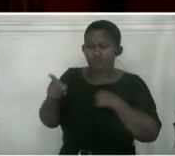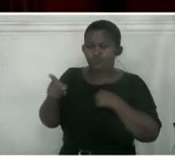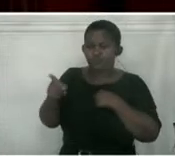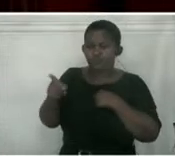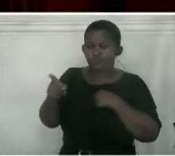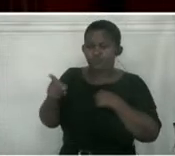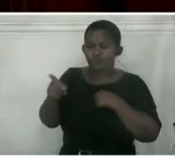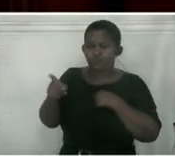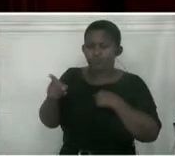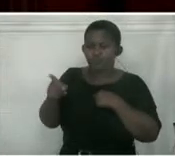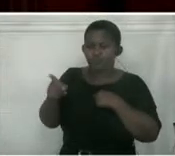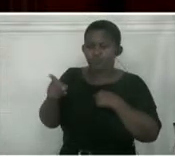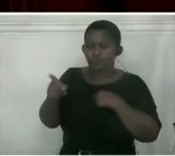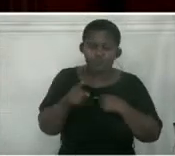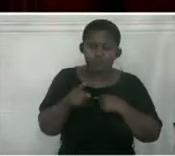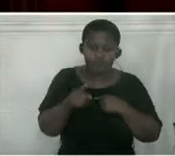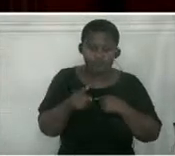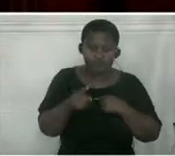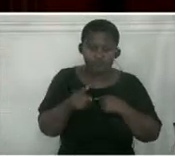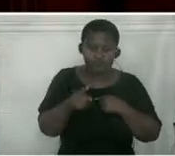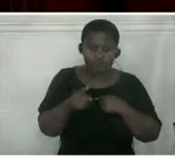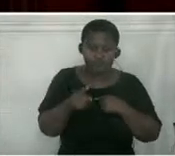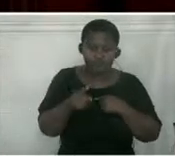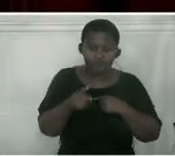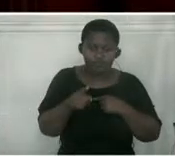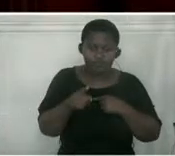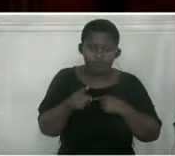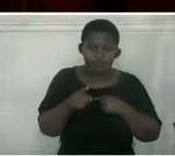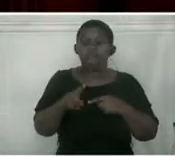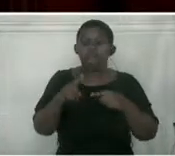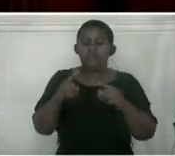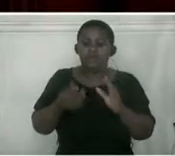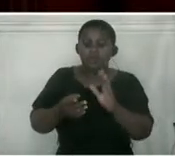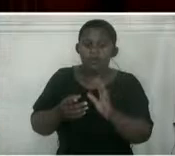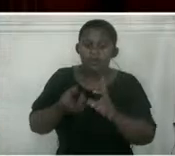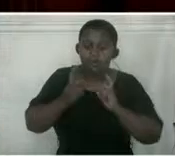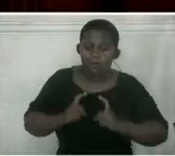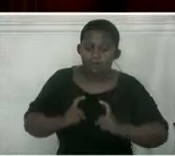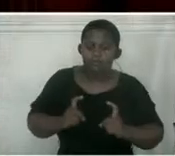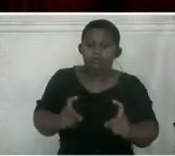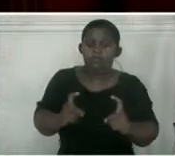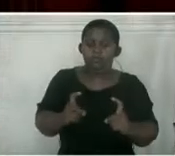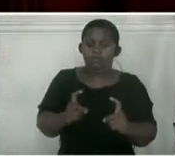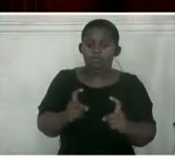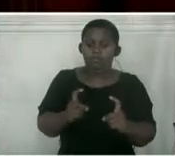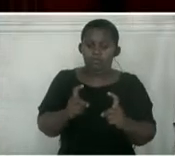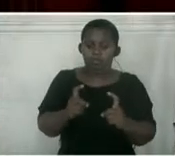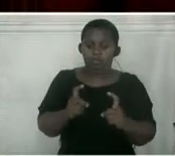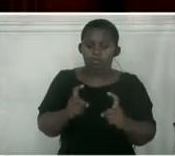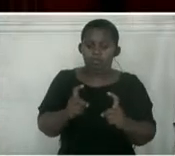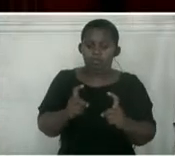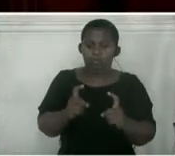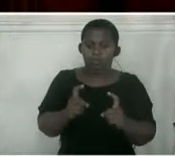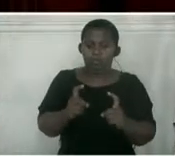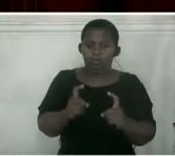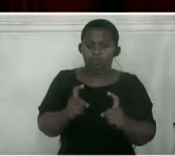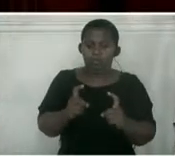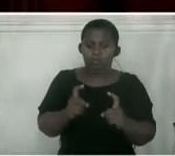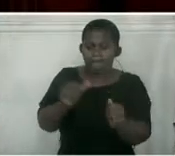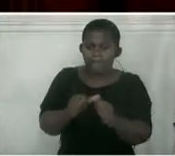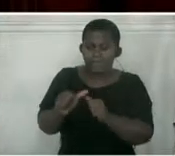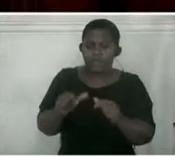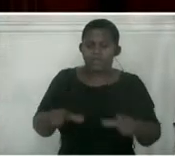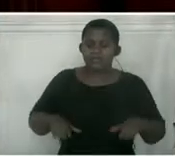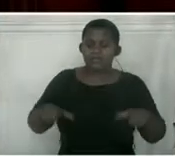at the call phase of accelerating the tempo to give a better life to